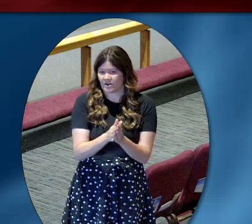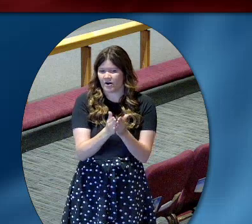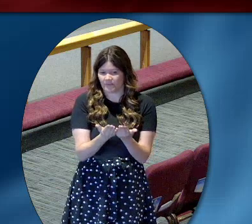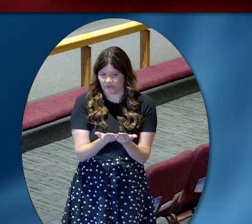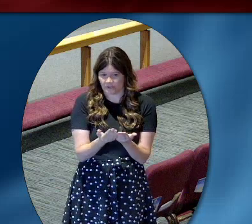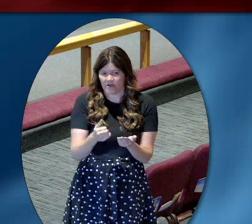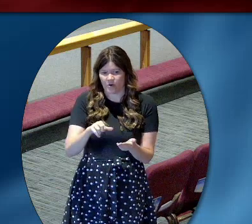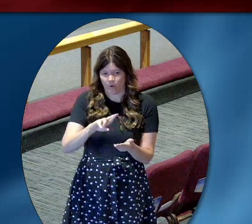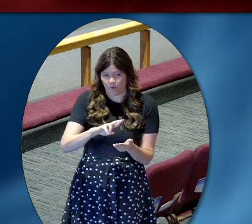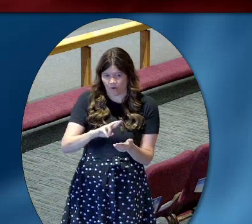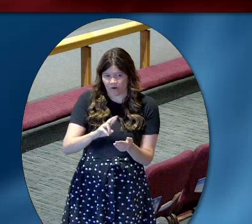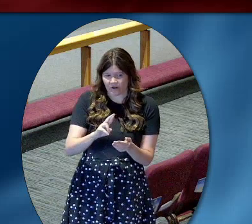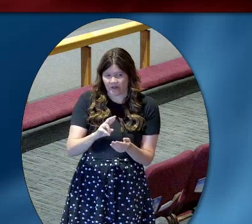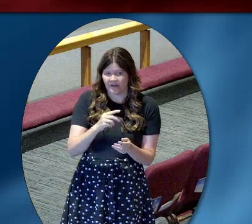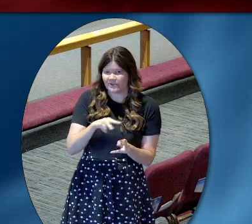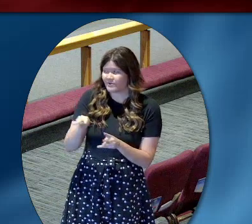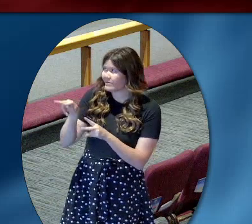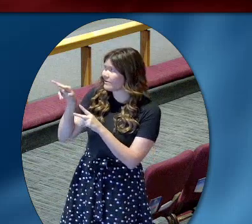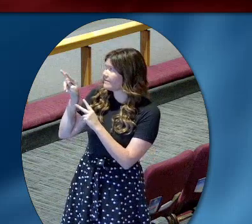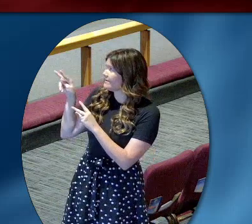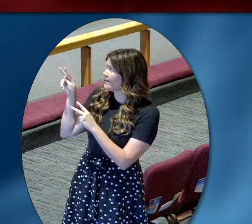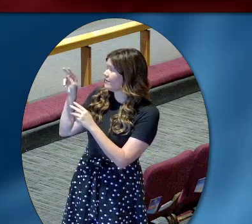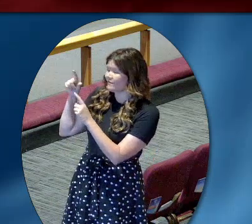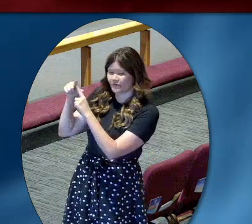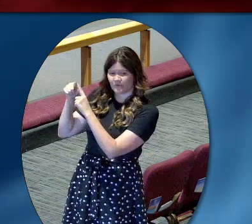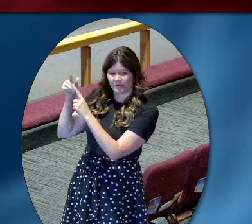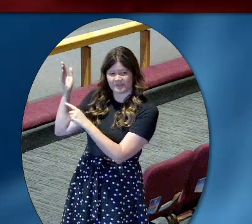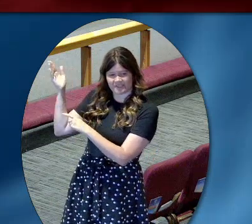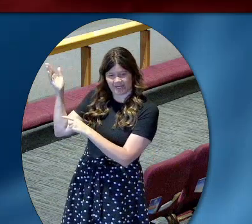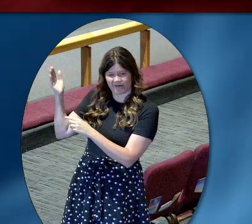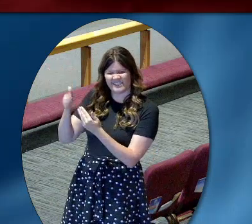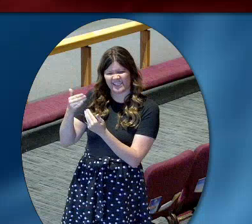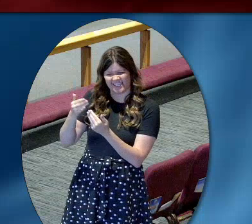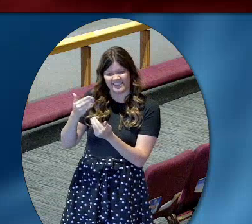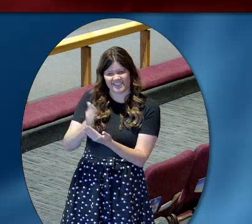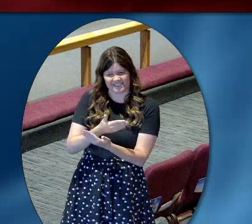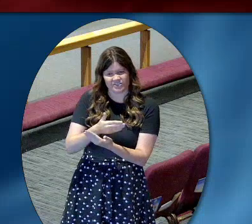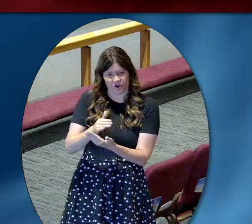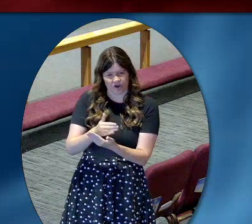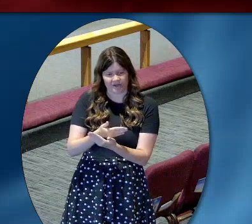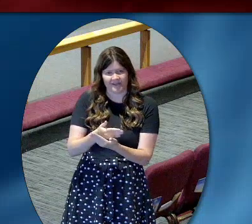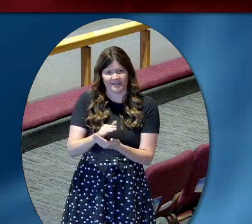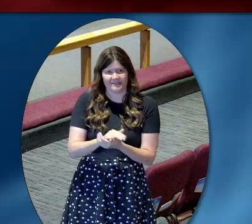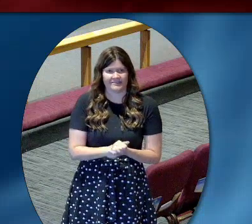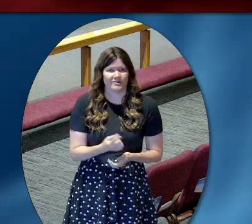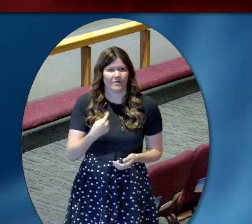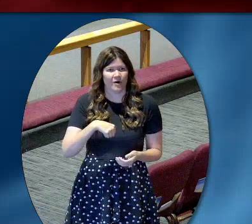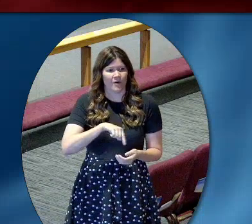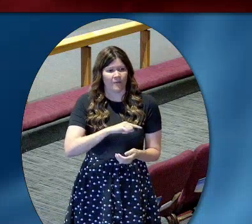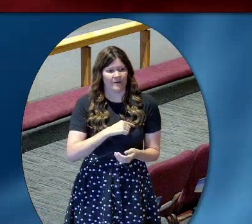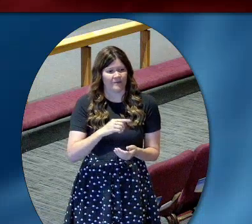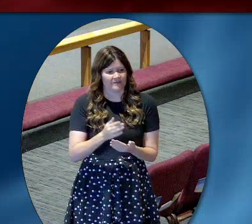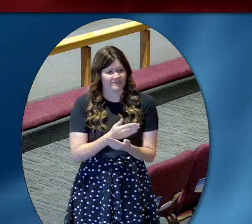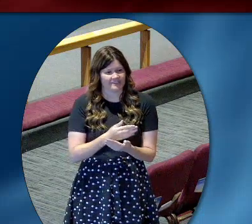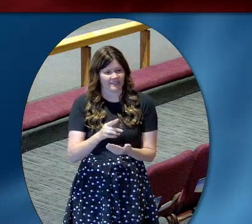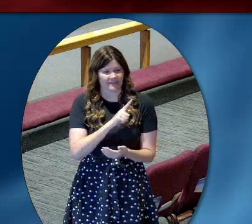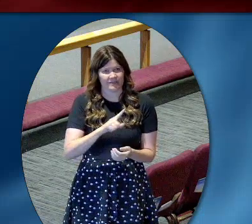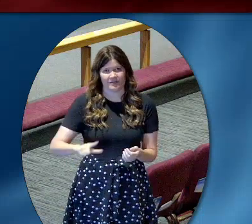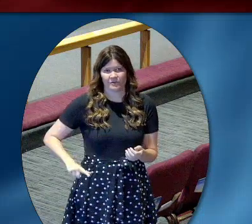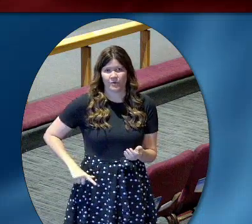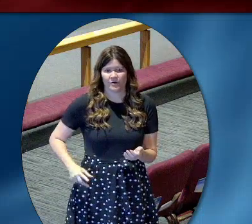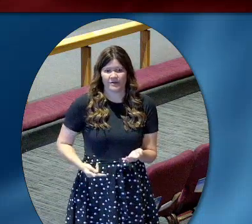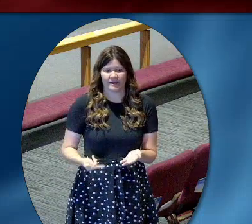board. It's pretty easy to sing. So let's join, rise, and sing, "The Lord Ascends in